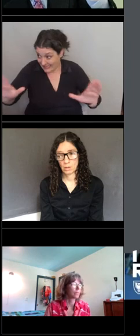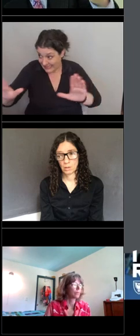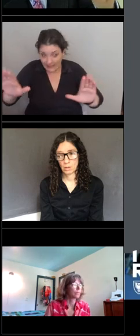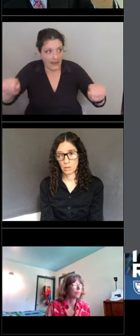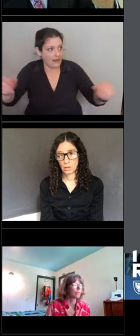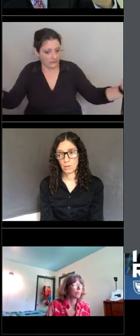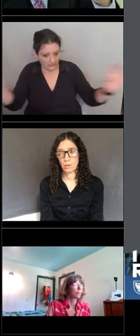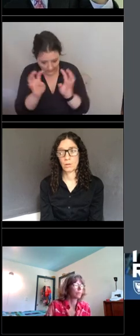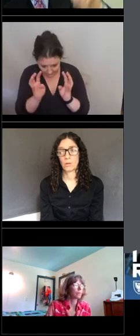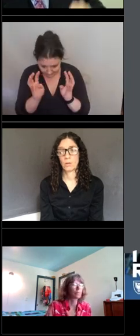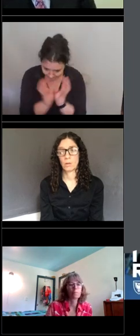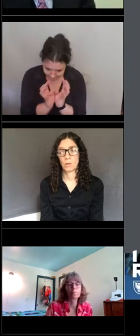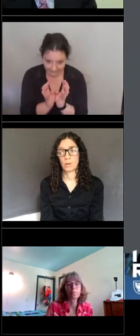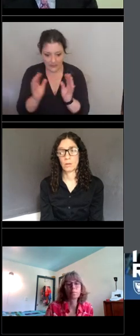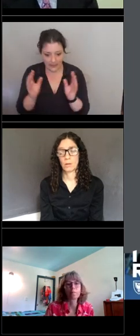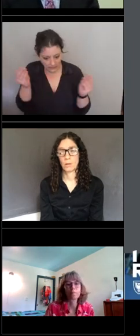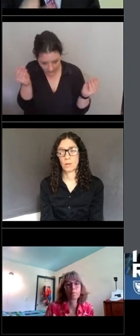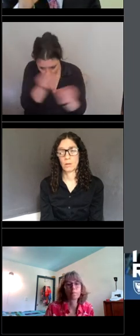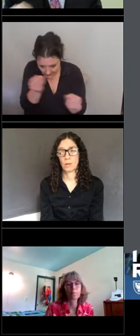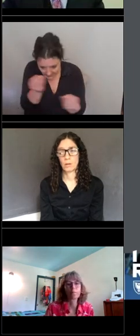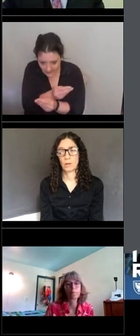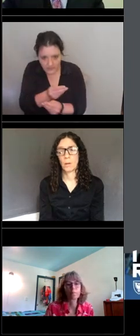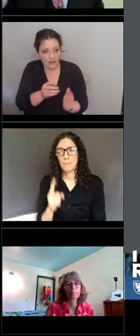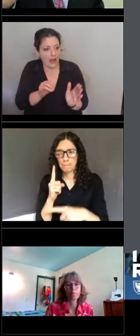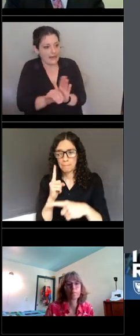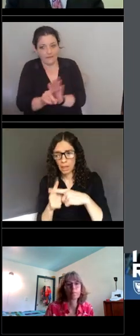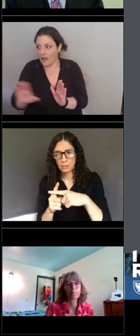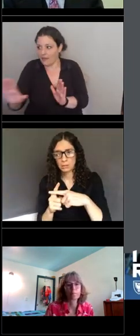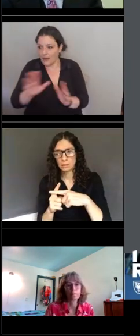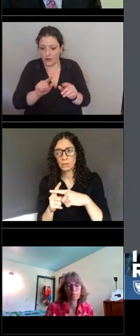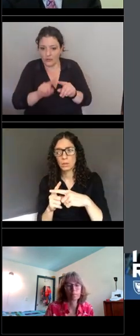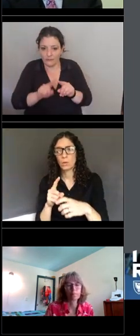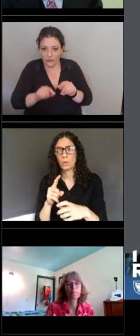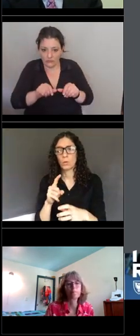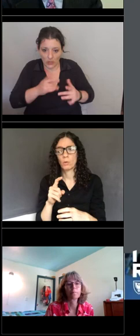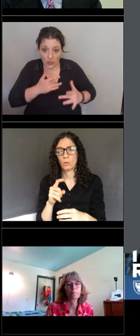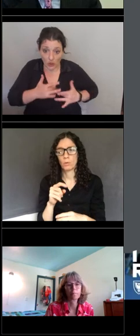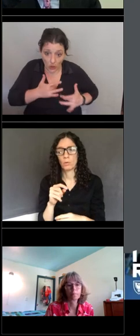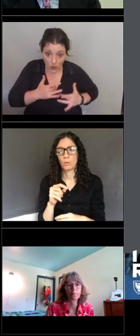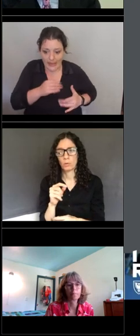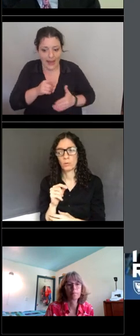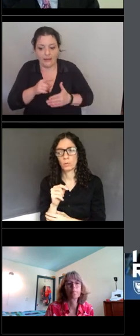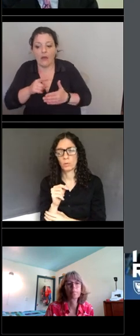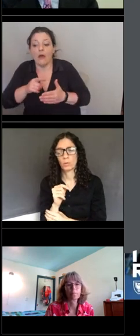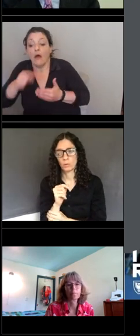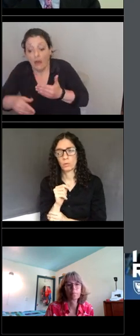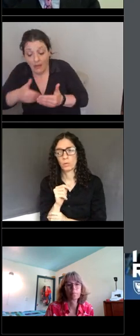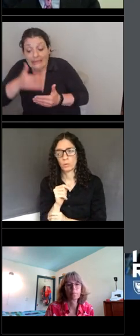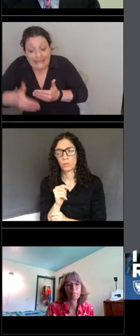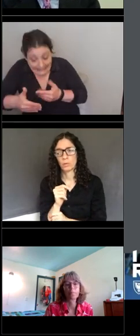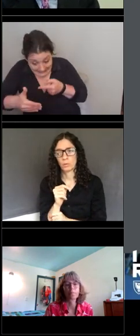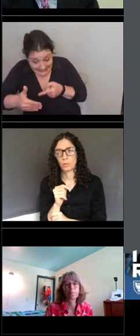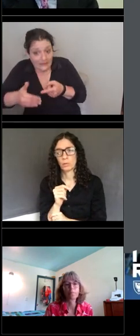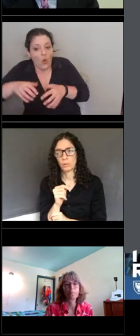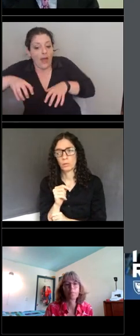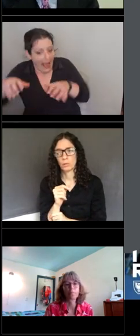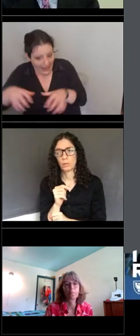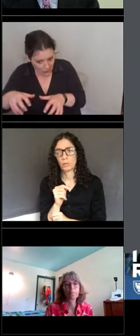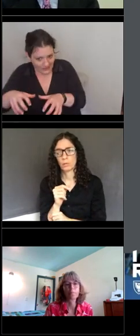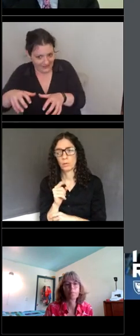identified this area of concern, and then what is the actions that we take from it? Which at the base is, what adaptive